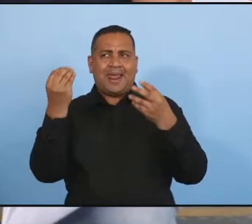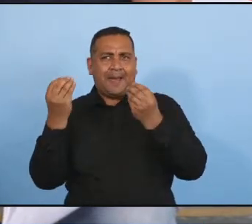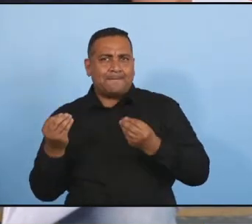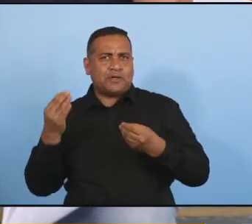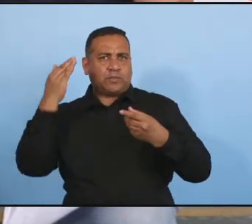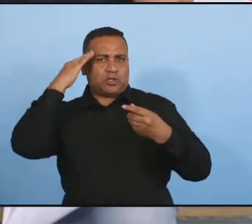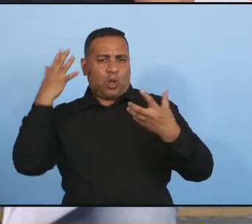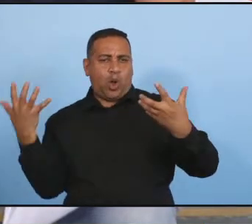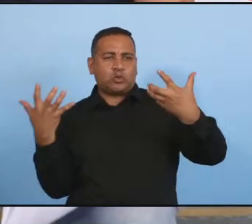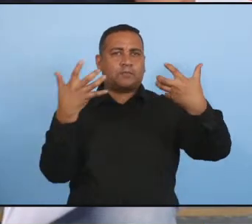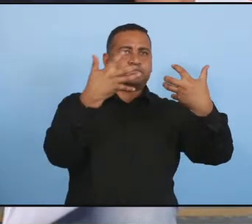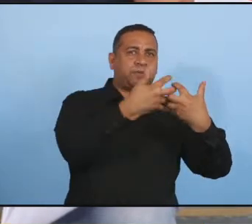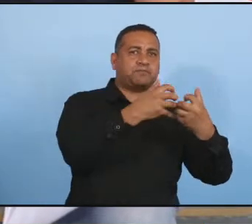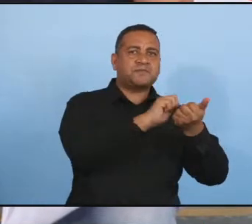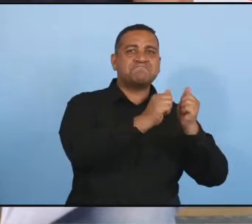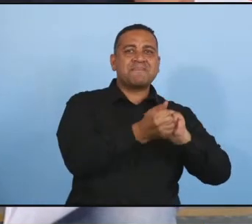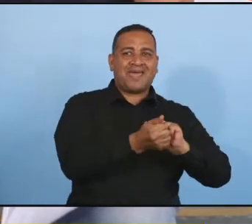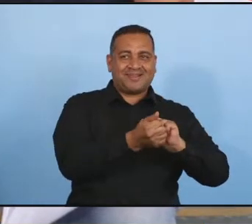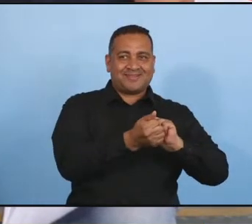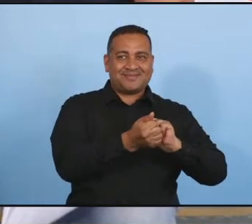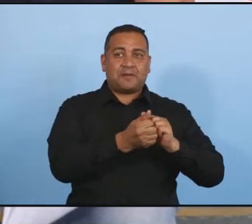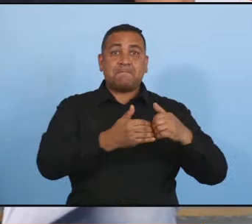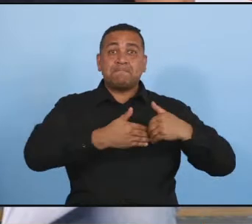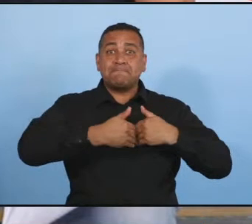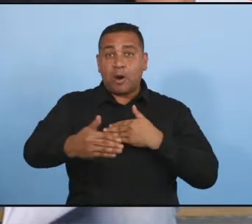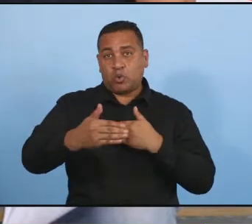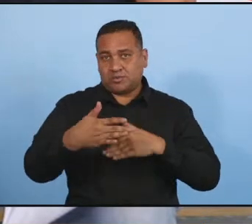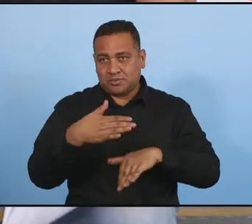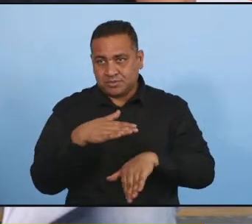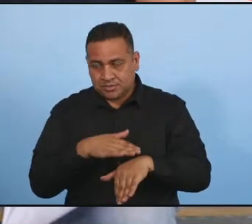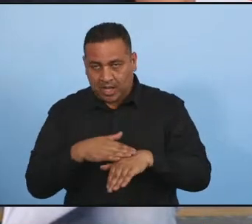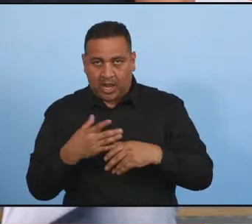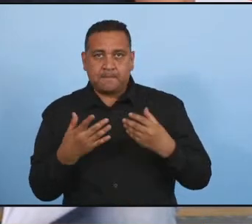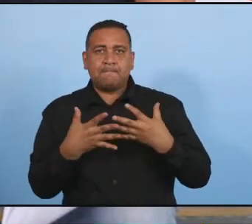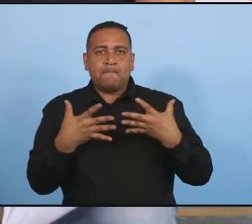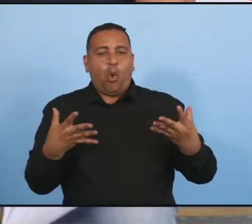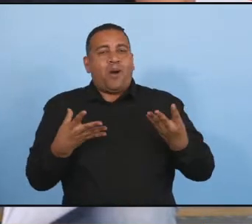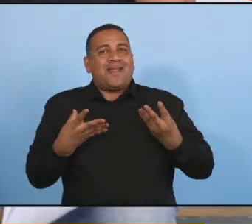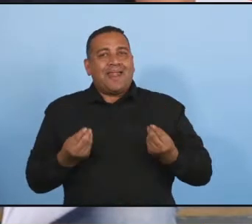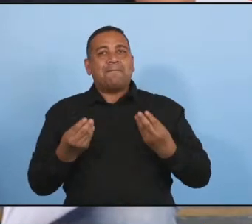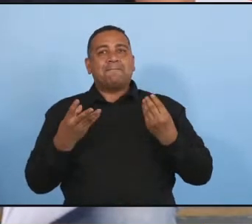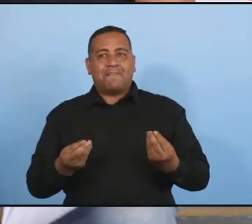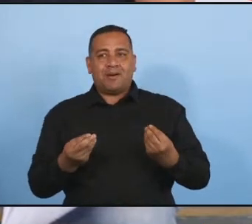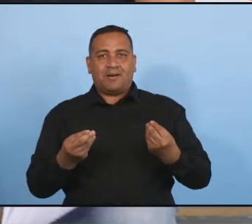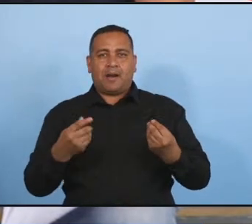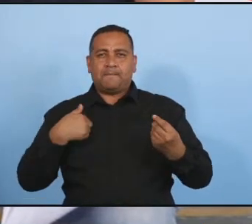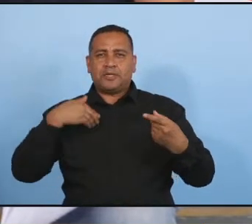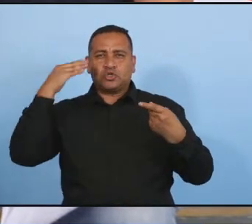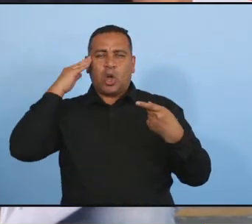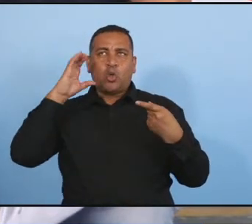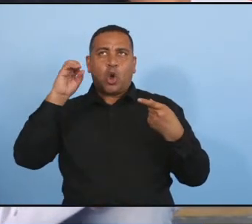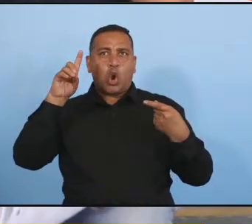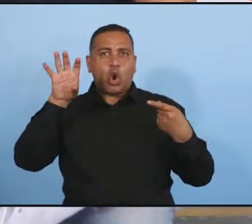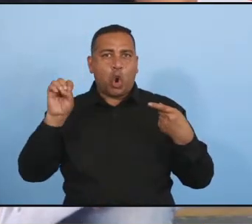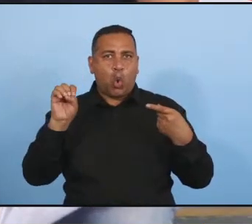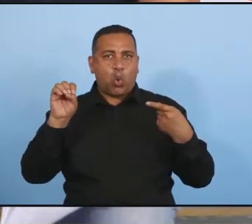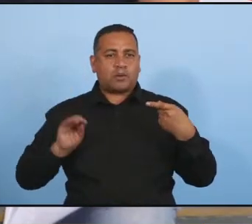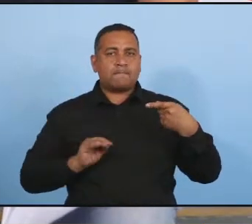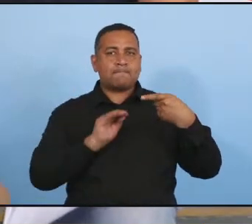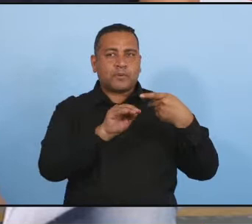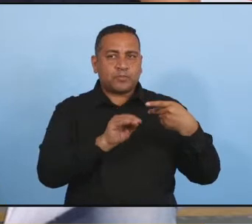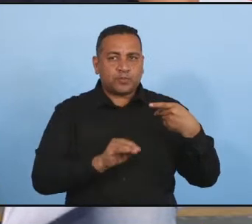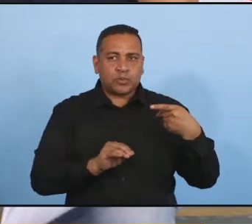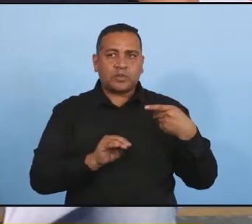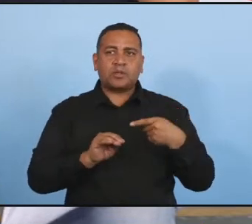with numbers all the time. It's like coding. The children nowadays at the primary school are